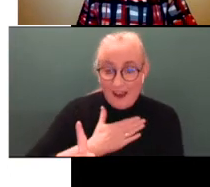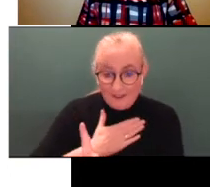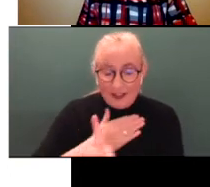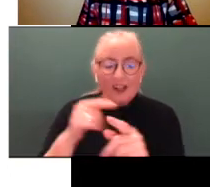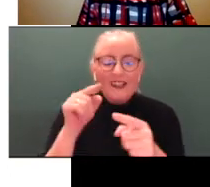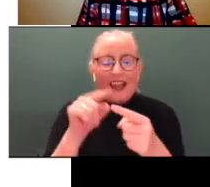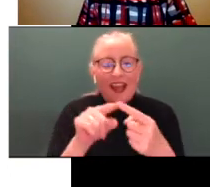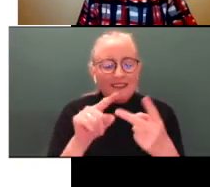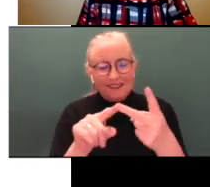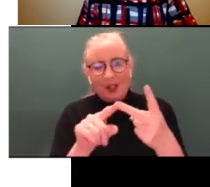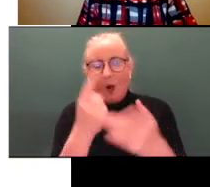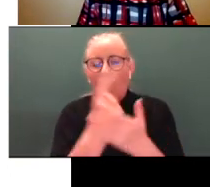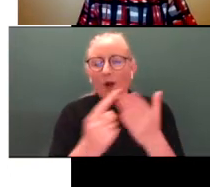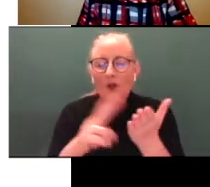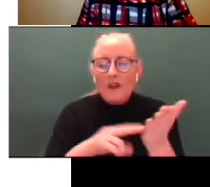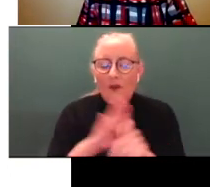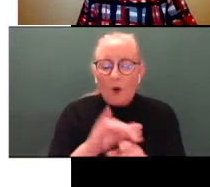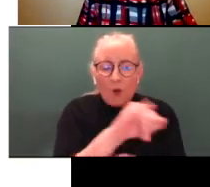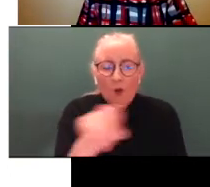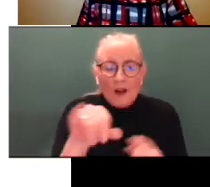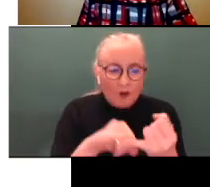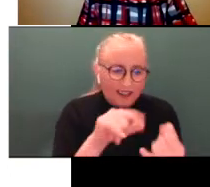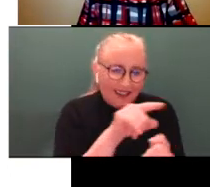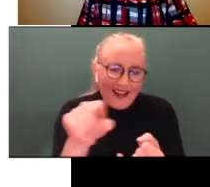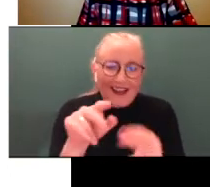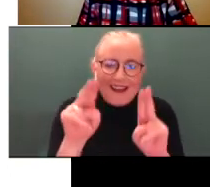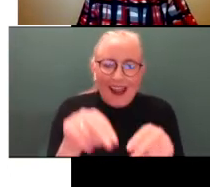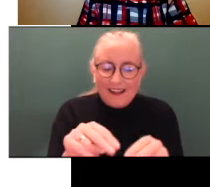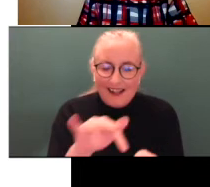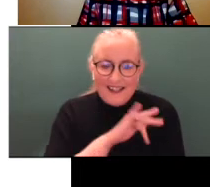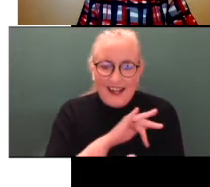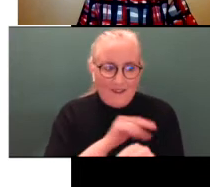could only be used for participants who are able to provide